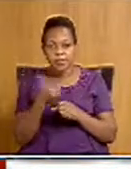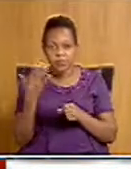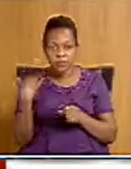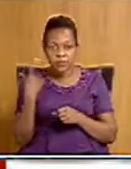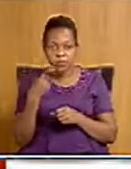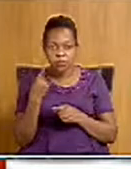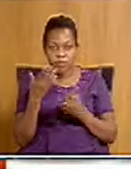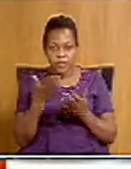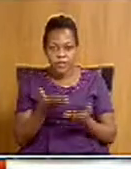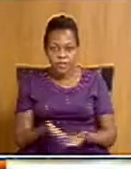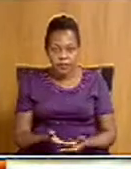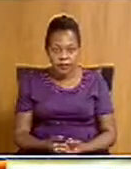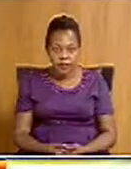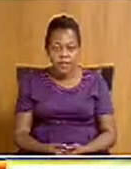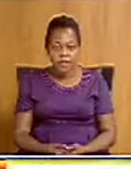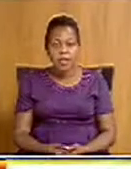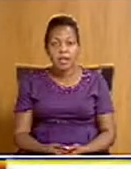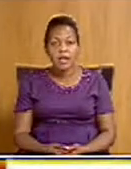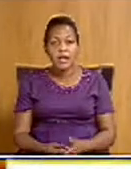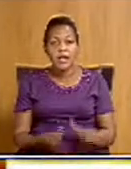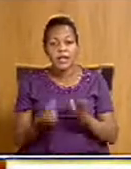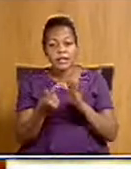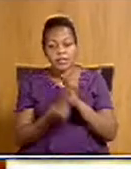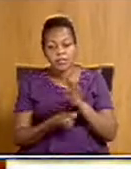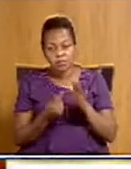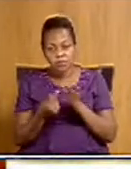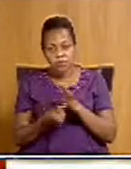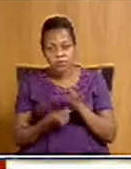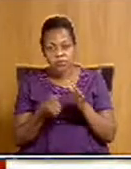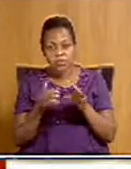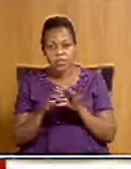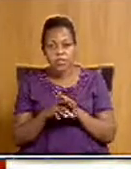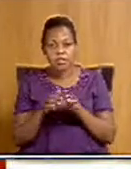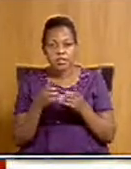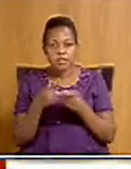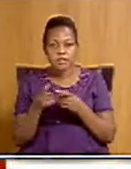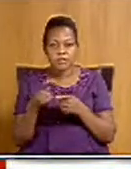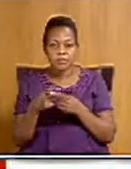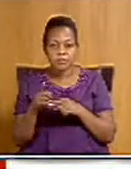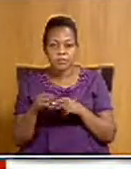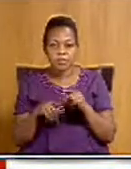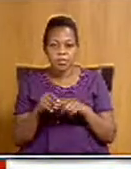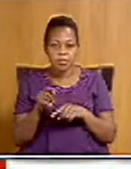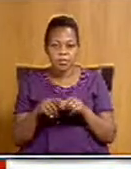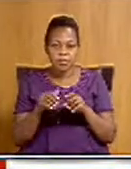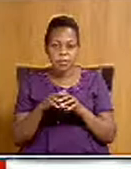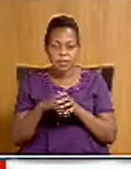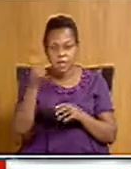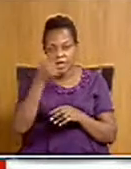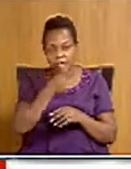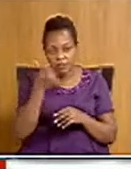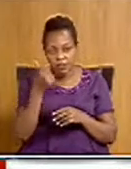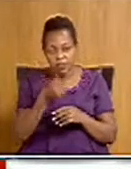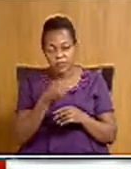here, that the situation in a number of points in Africa does not give credit to the African